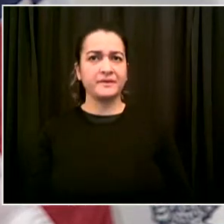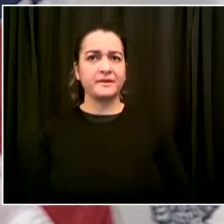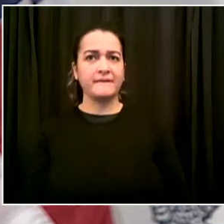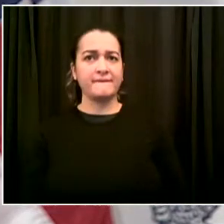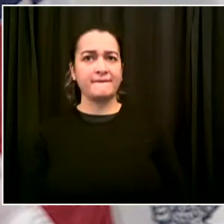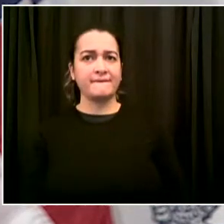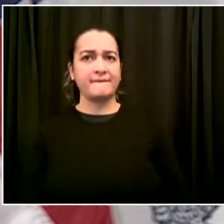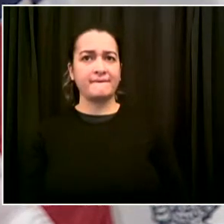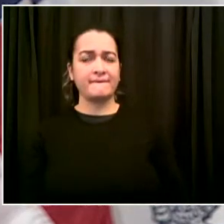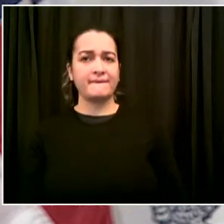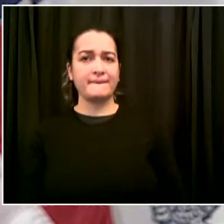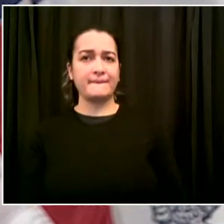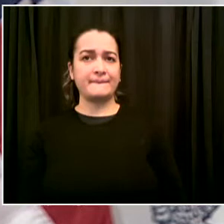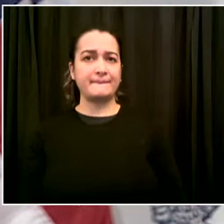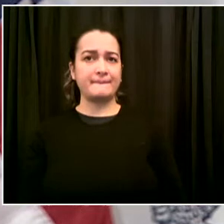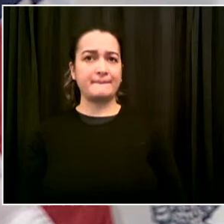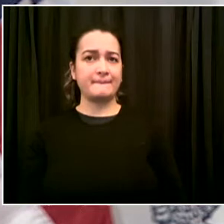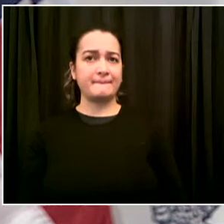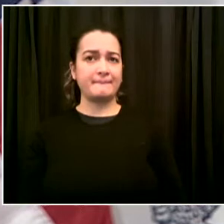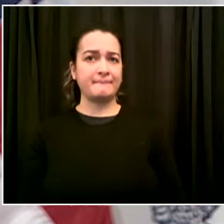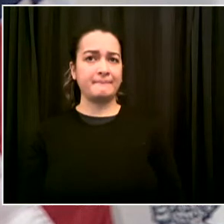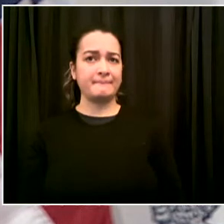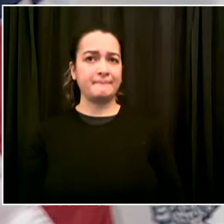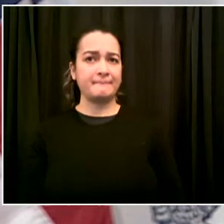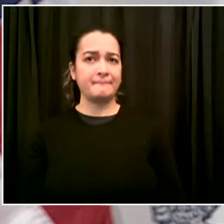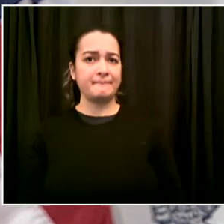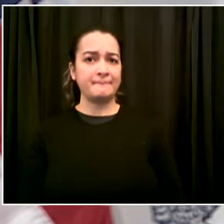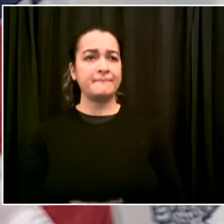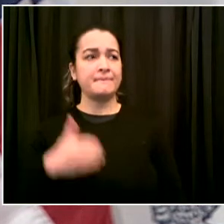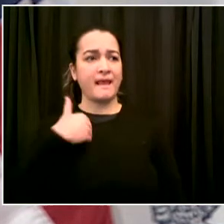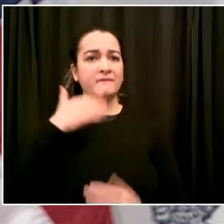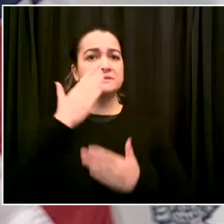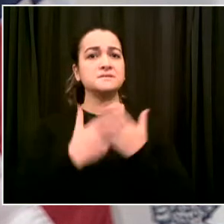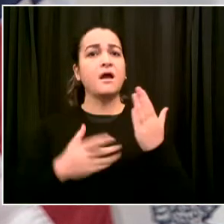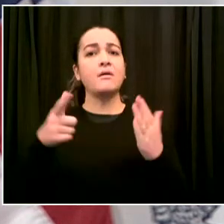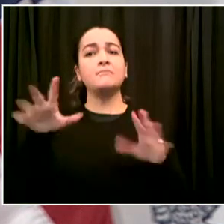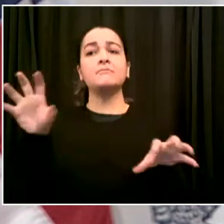tent, on days like Friday when it was just frigid?